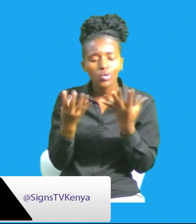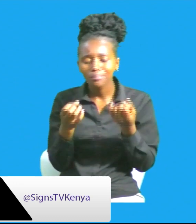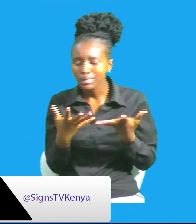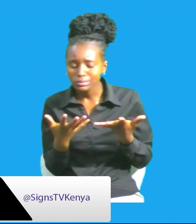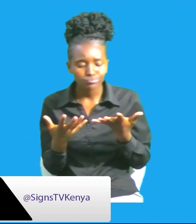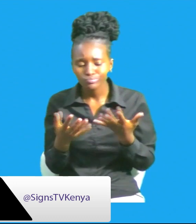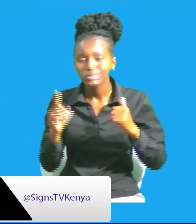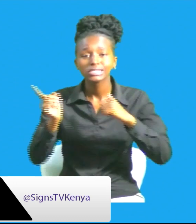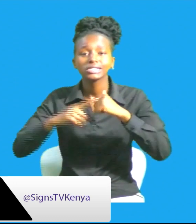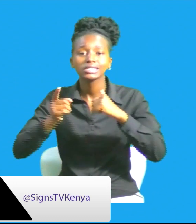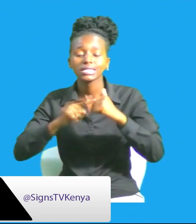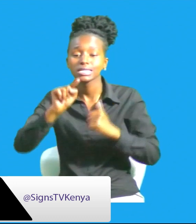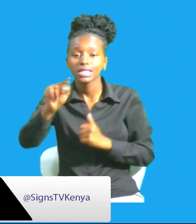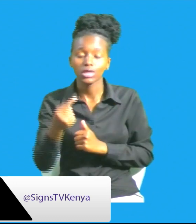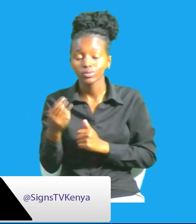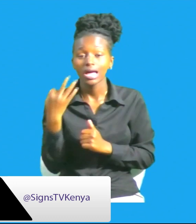approximately